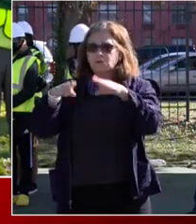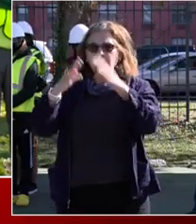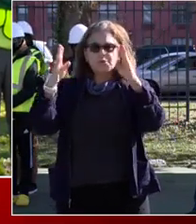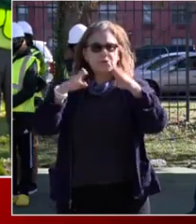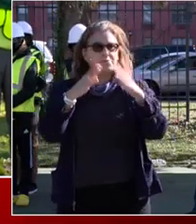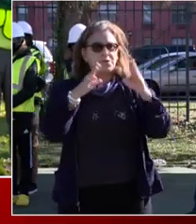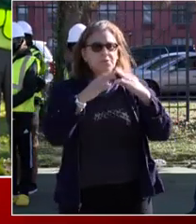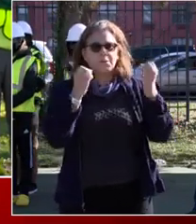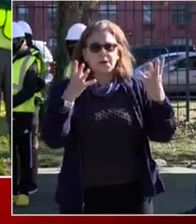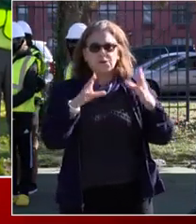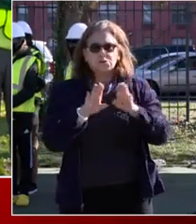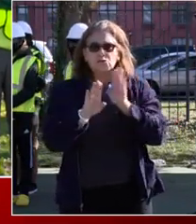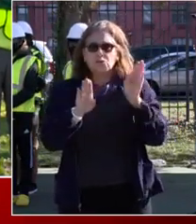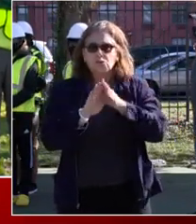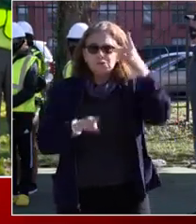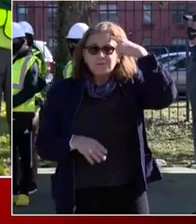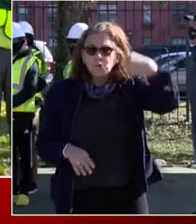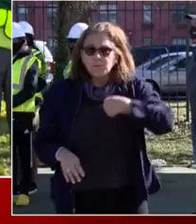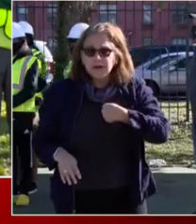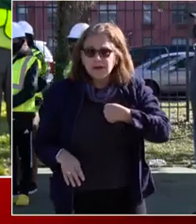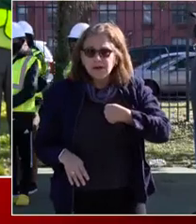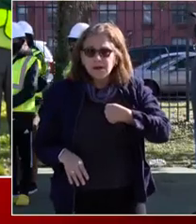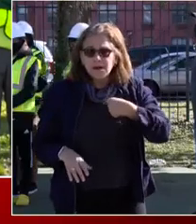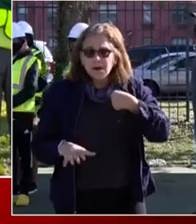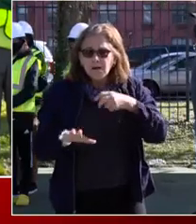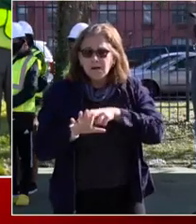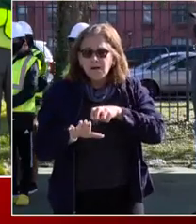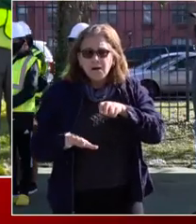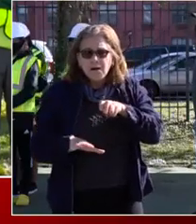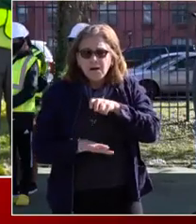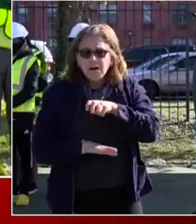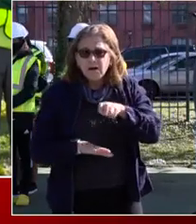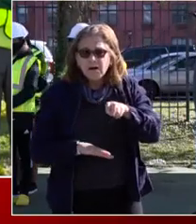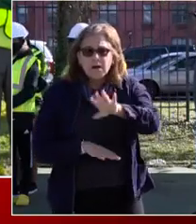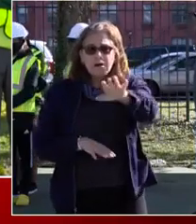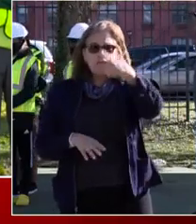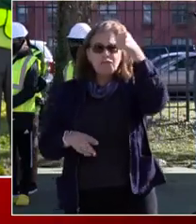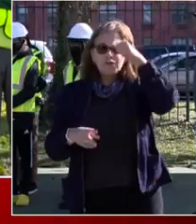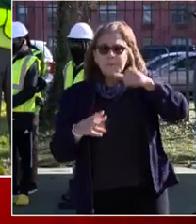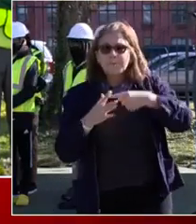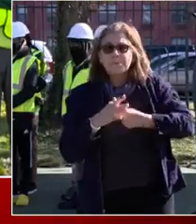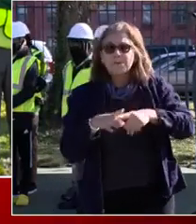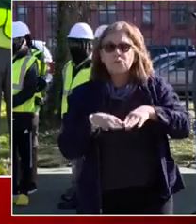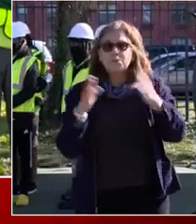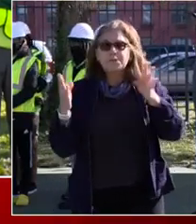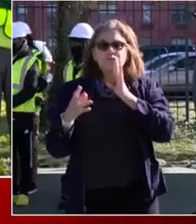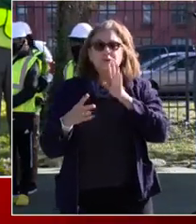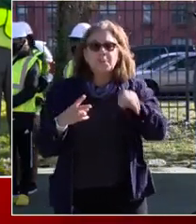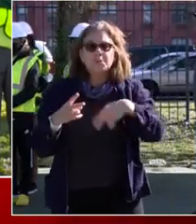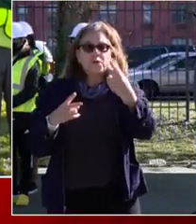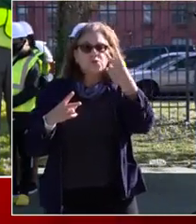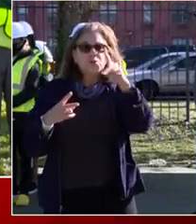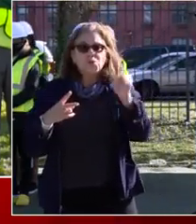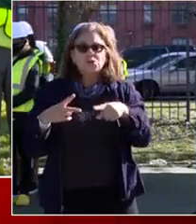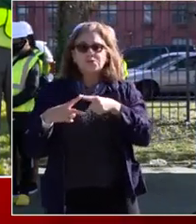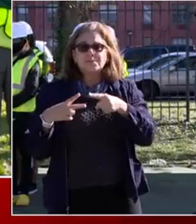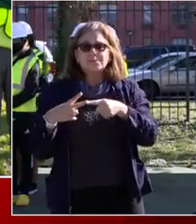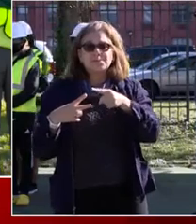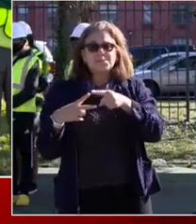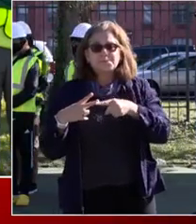You may recall the beginning, I asked two questions, and I ask, please keep in mind. The first question